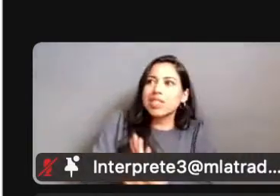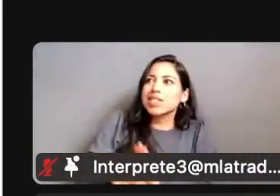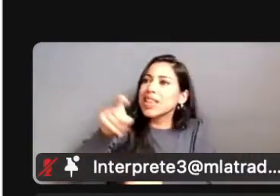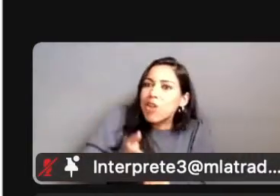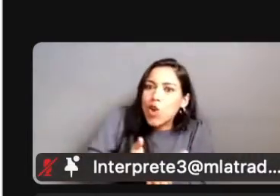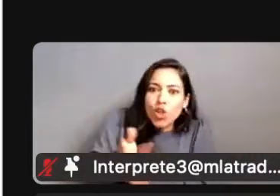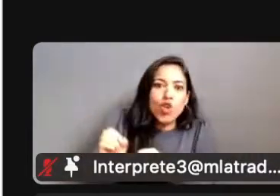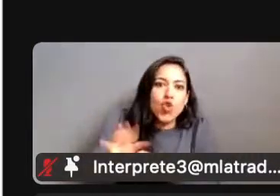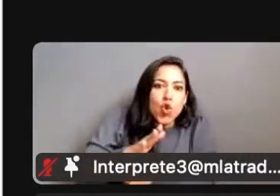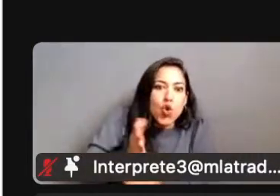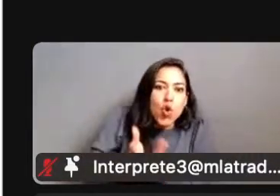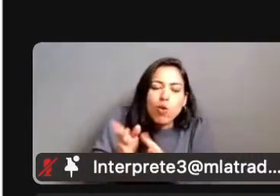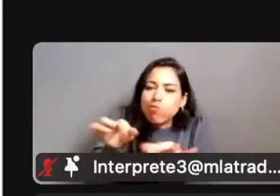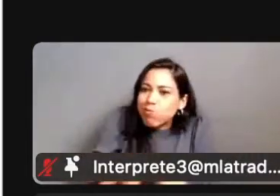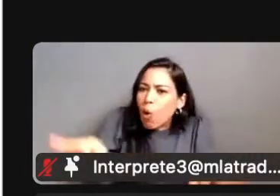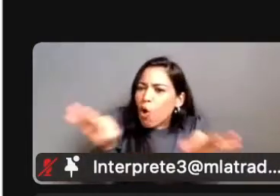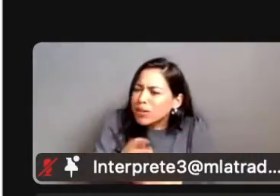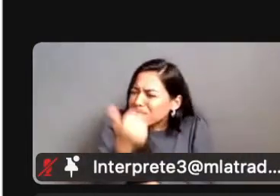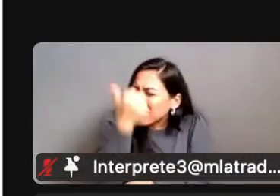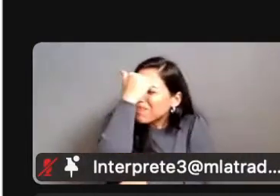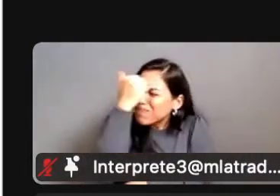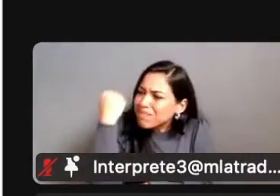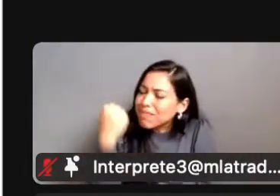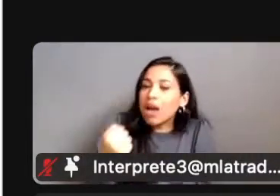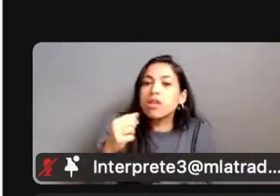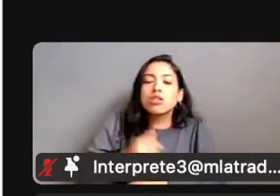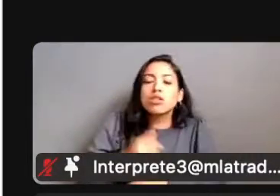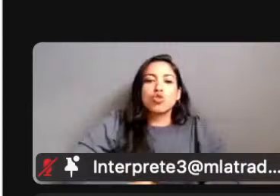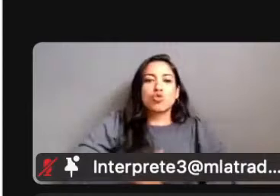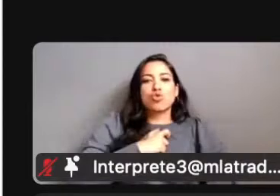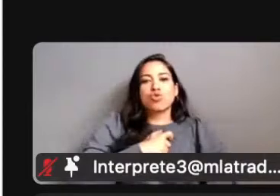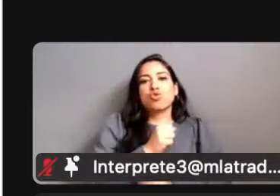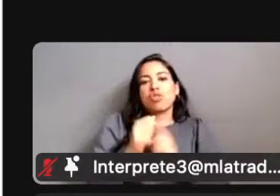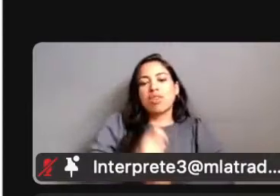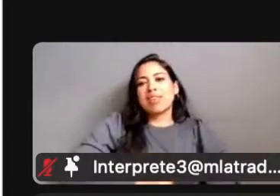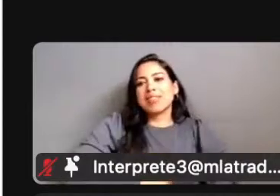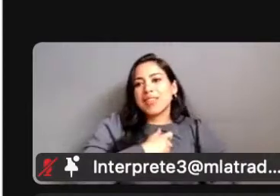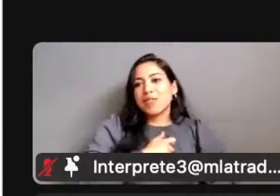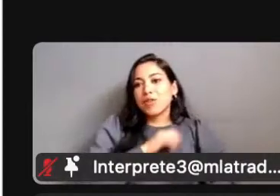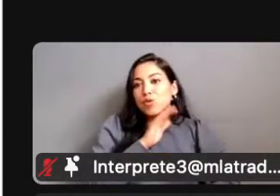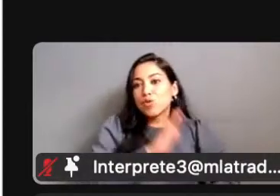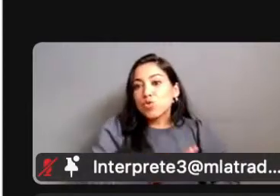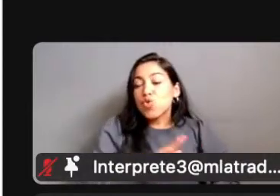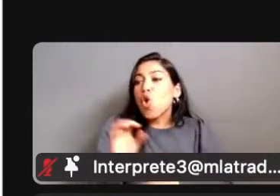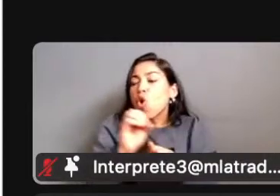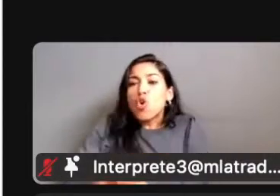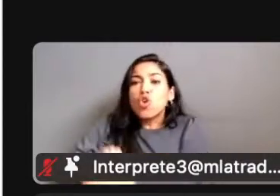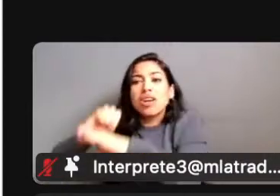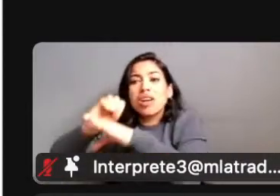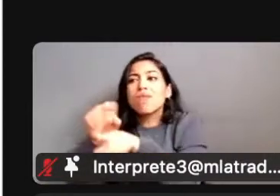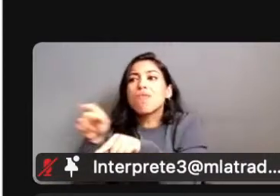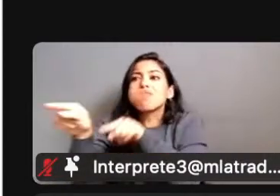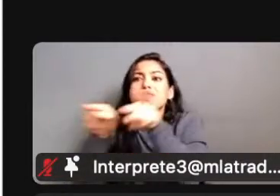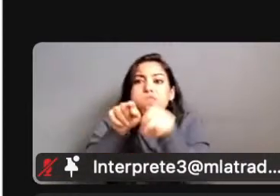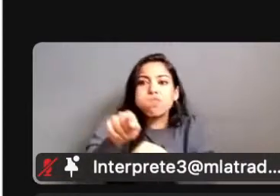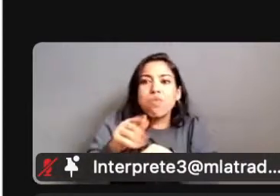reaffirm the fundamental role of civil society, of the